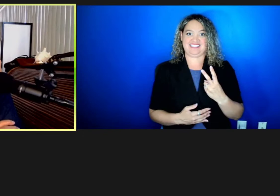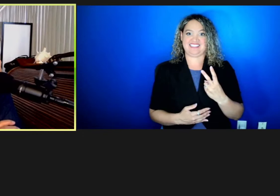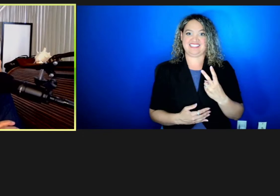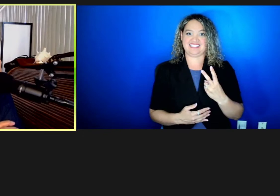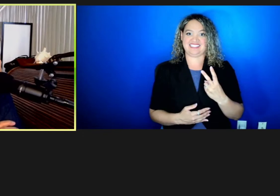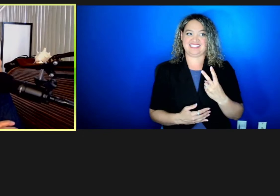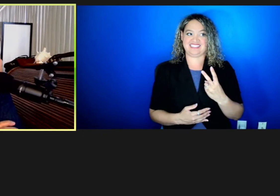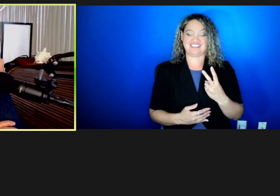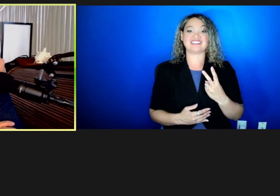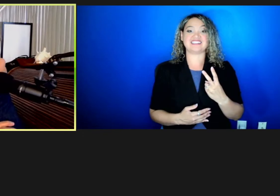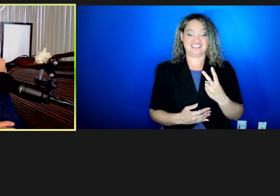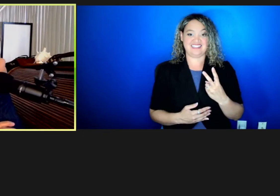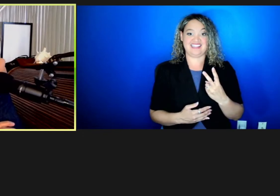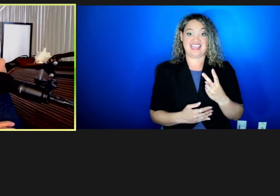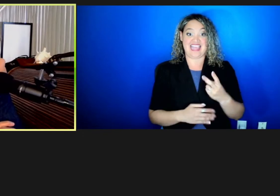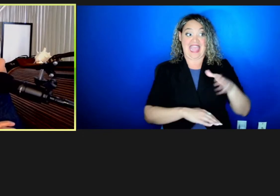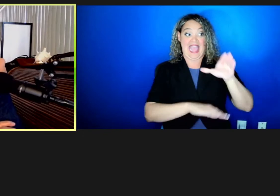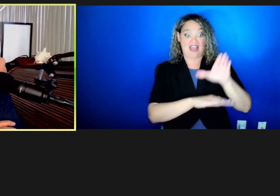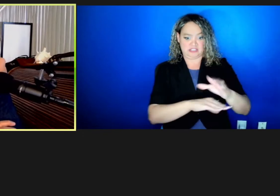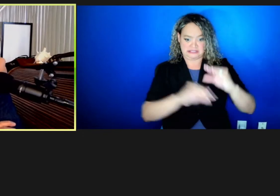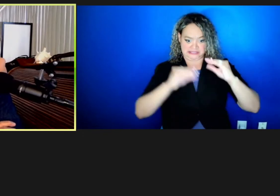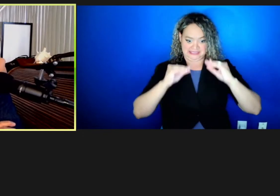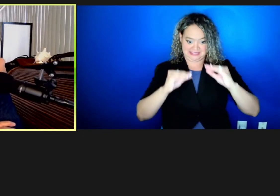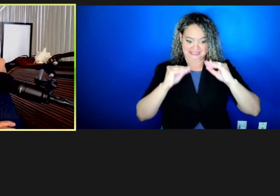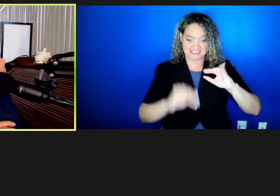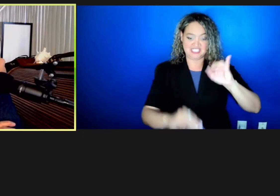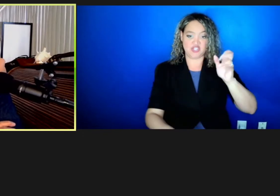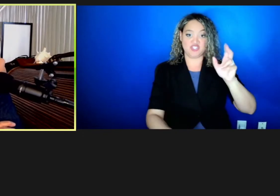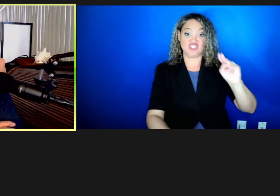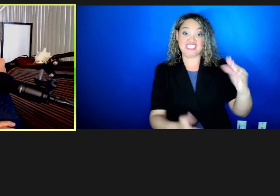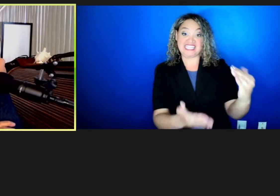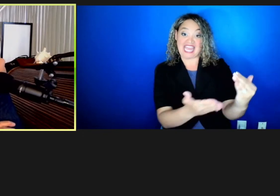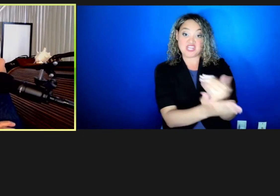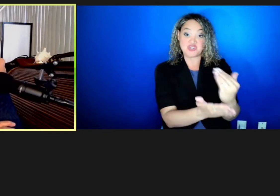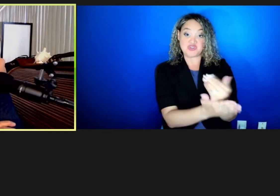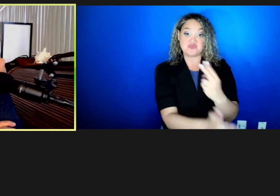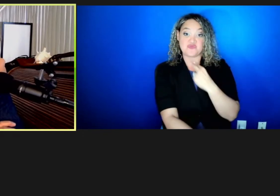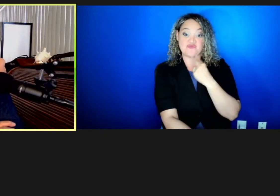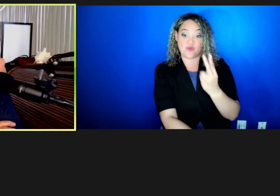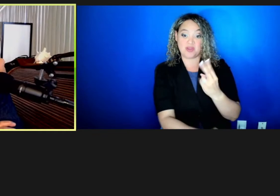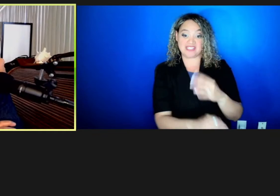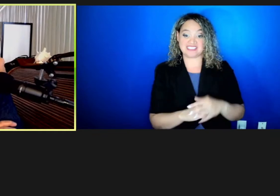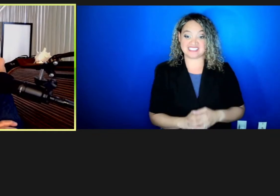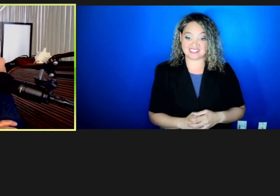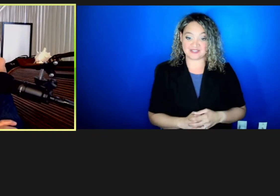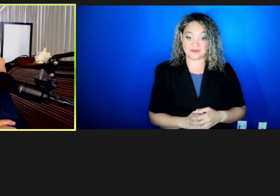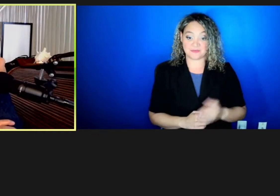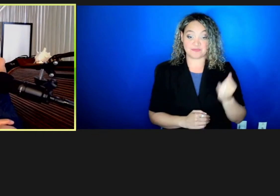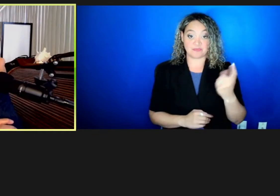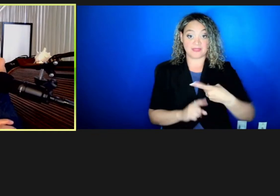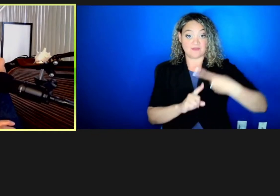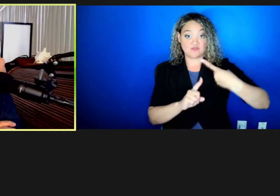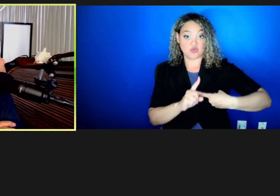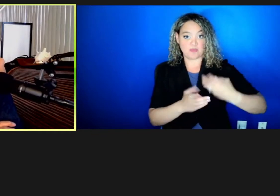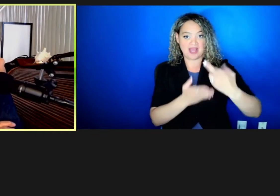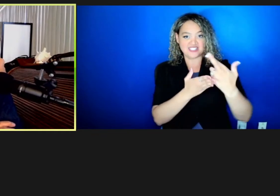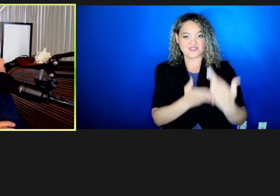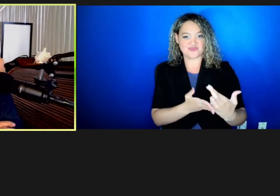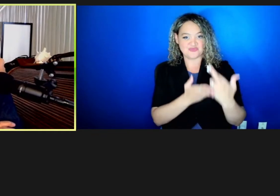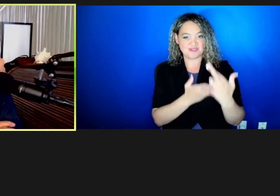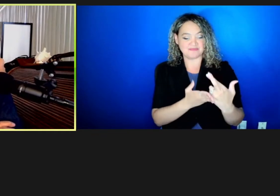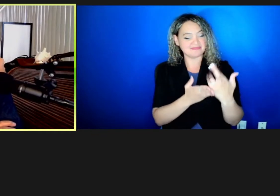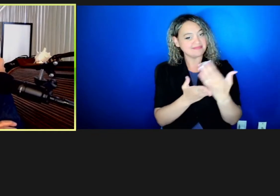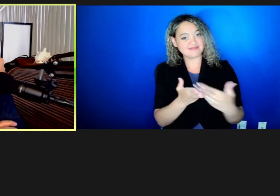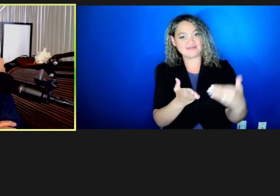After an afternoon of training, Jean had a new voice. After a few months of rehab, she was